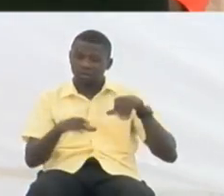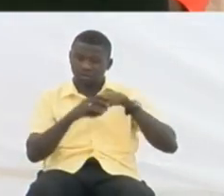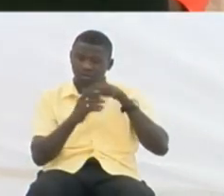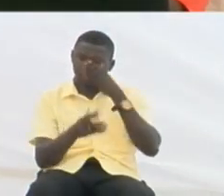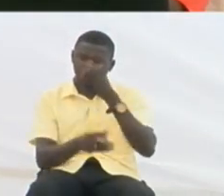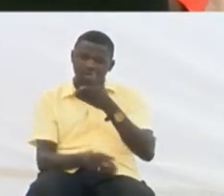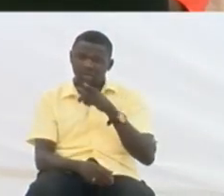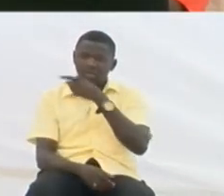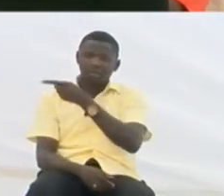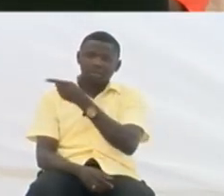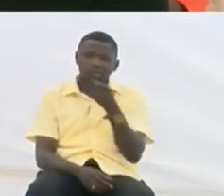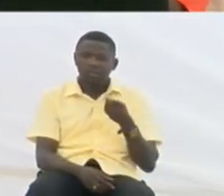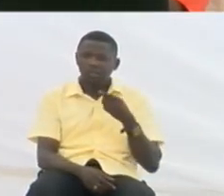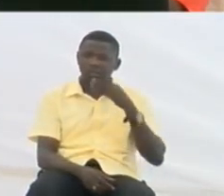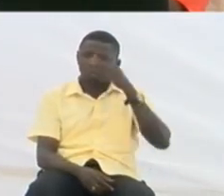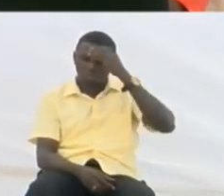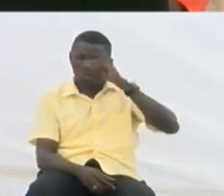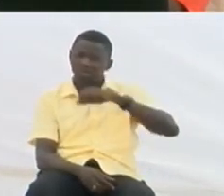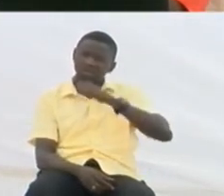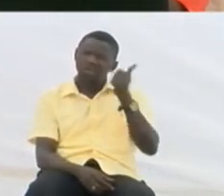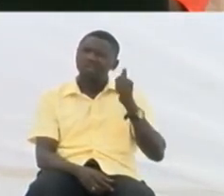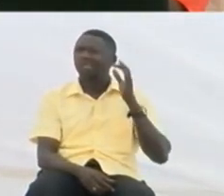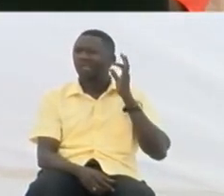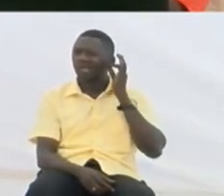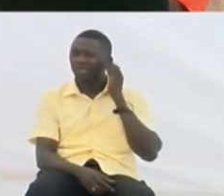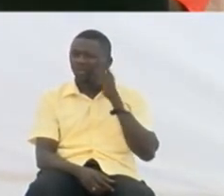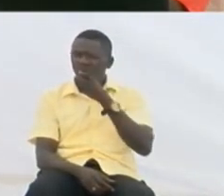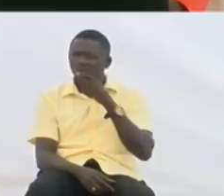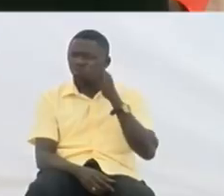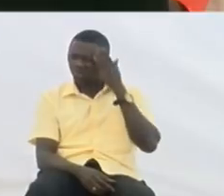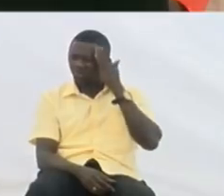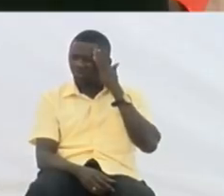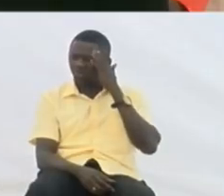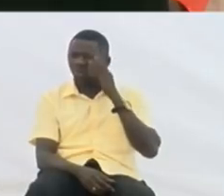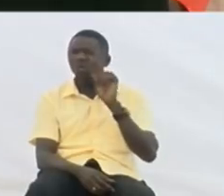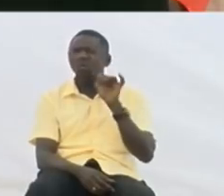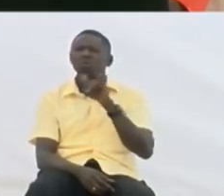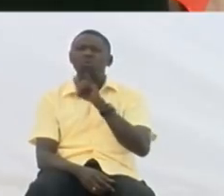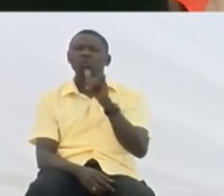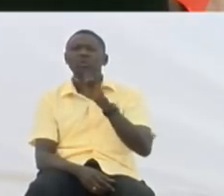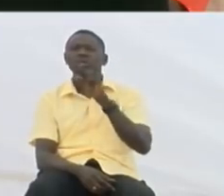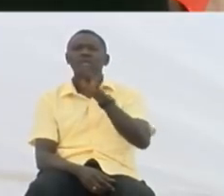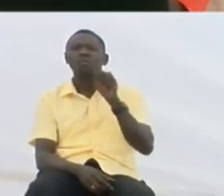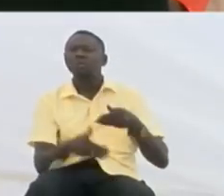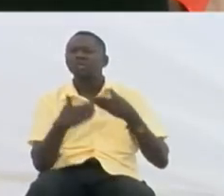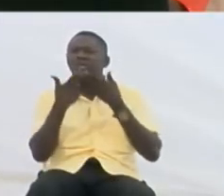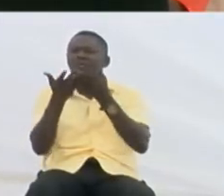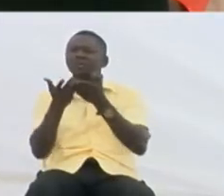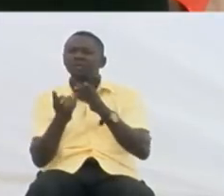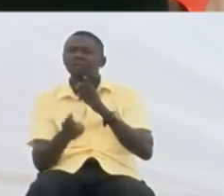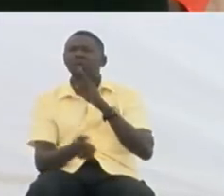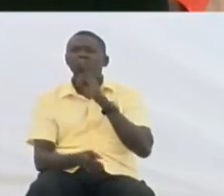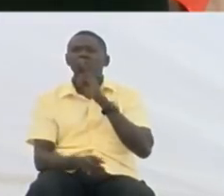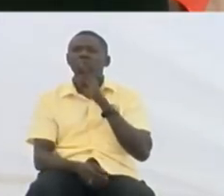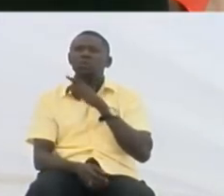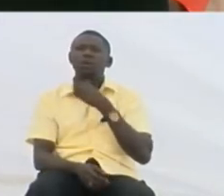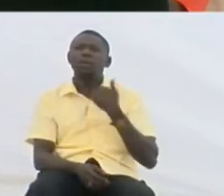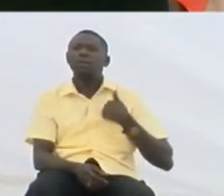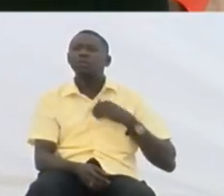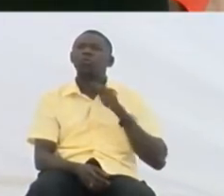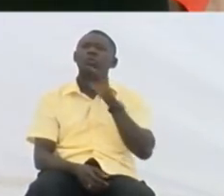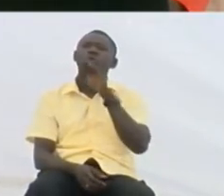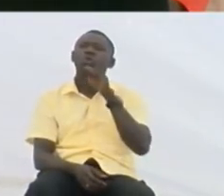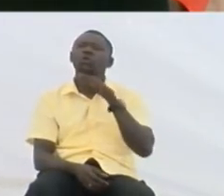you know whether there is a name by which they were called? Ko, wo molu menu ni nyil nata wonya sunkutol ni